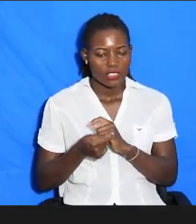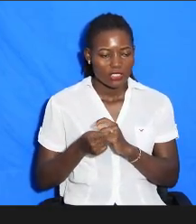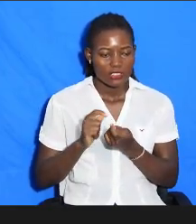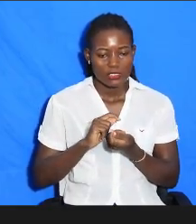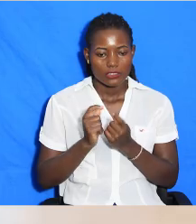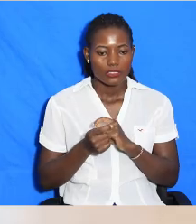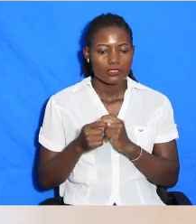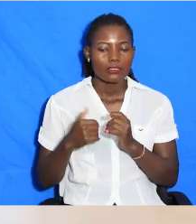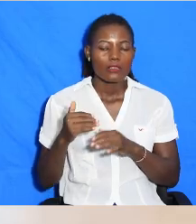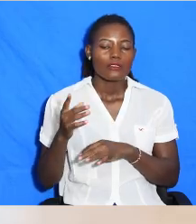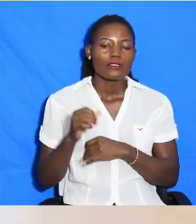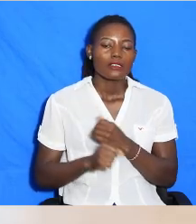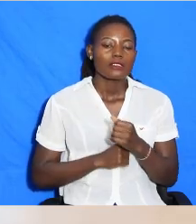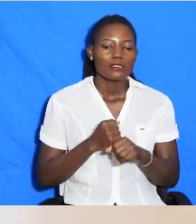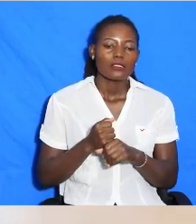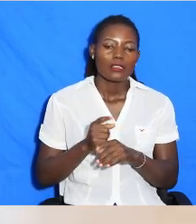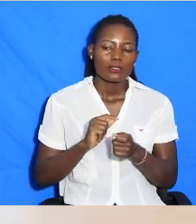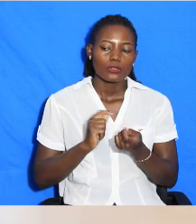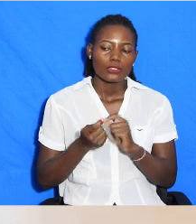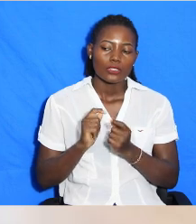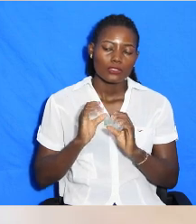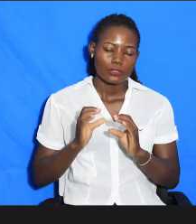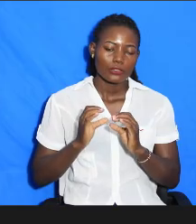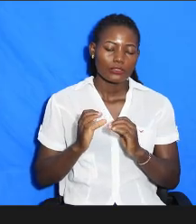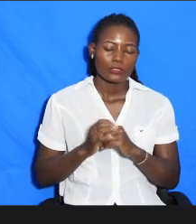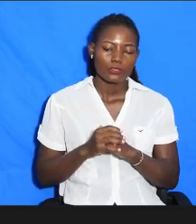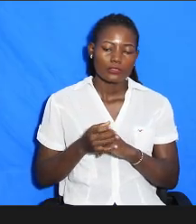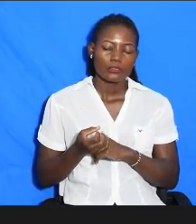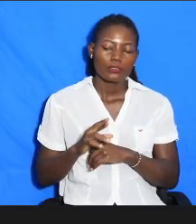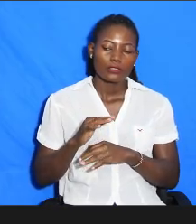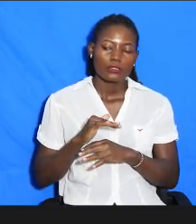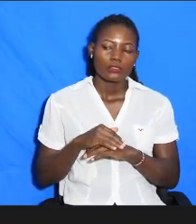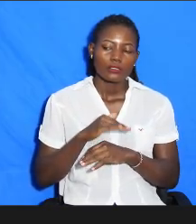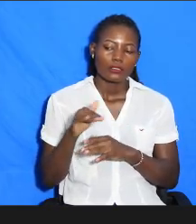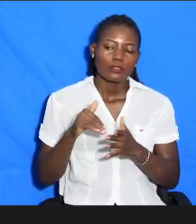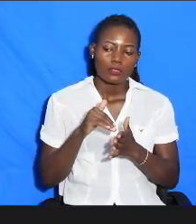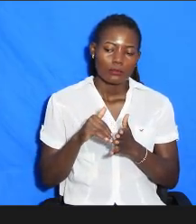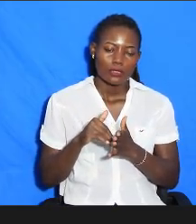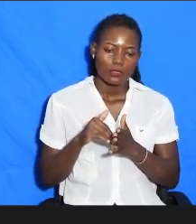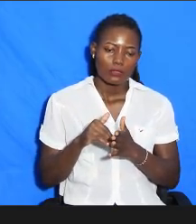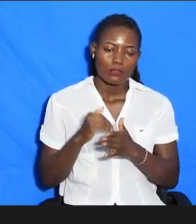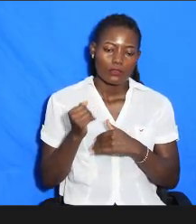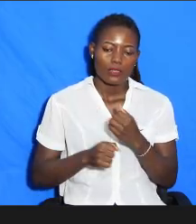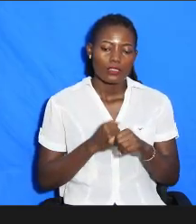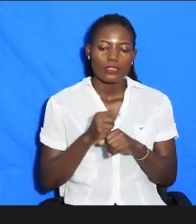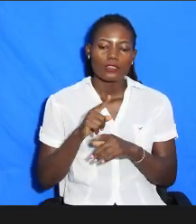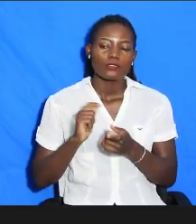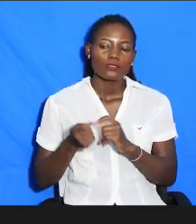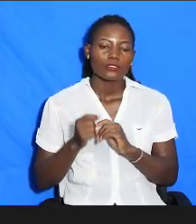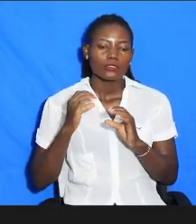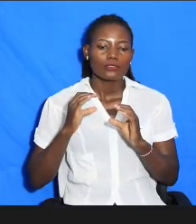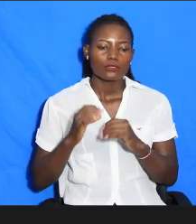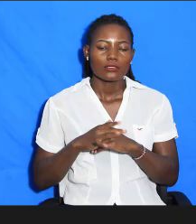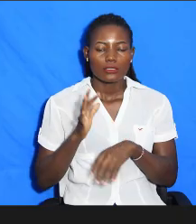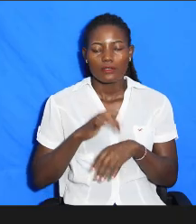year they keep moving, hopping Changing from one coaches. coach to another. Yes, or even in the middle of a season, you're changing coaches, and it kind of messes